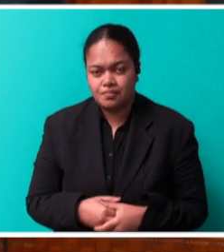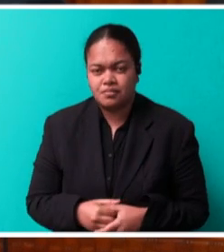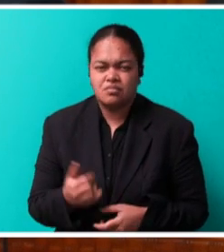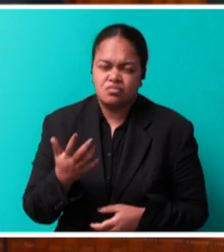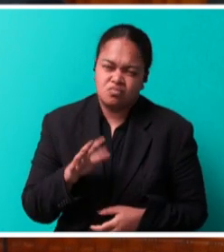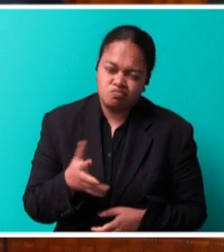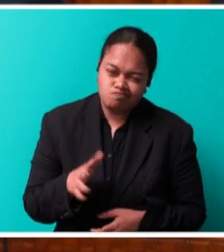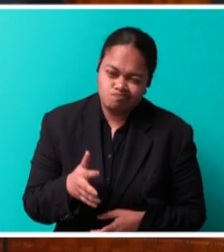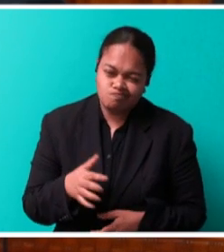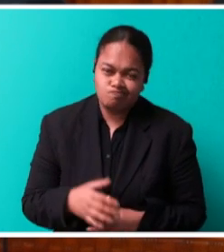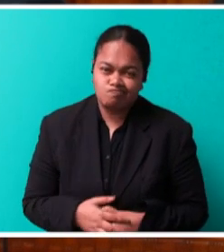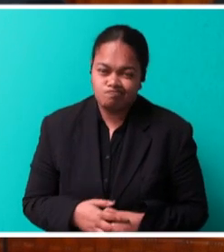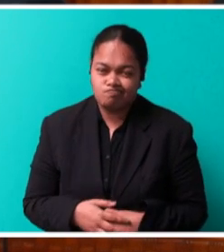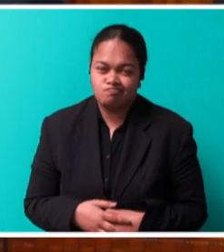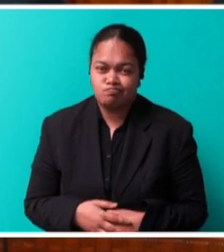or